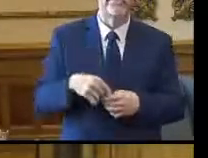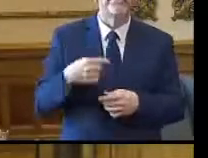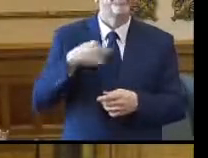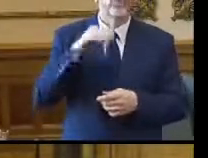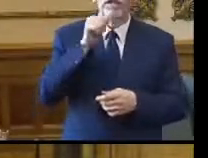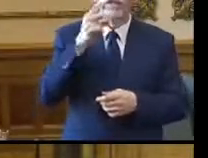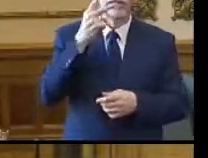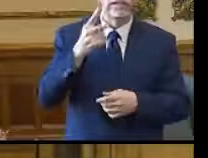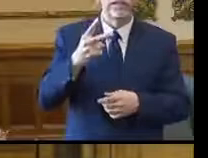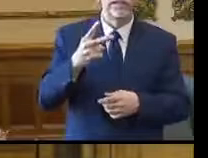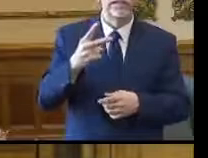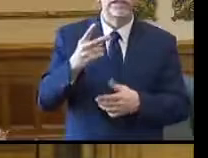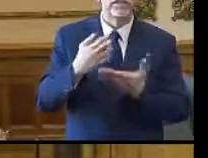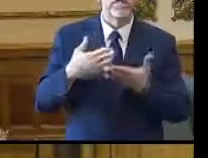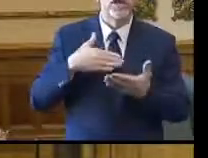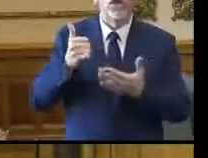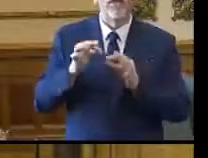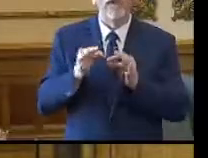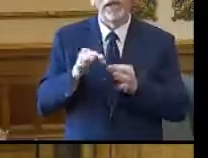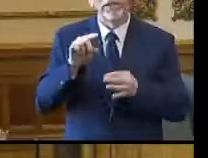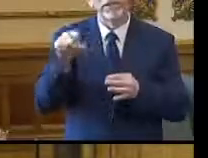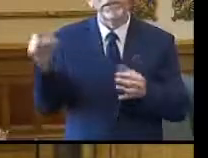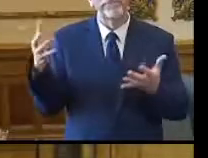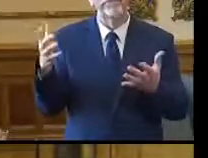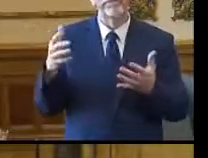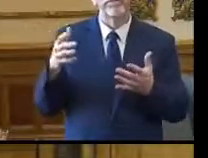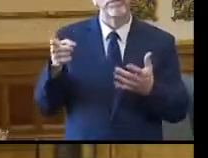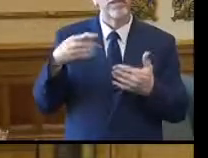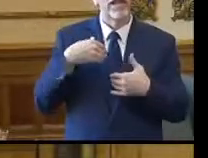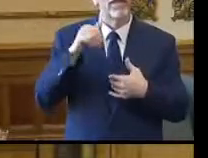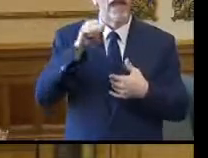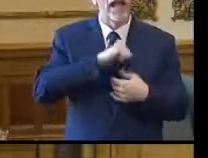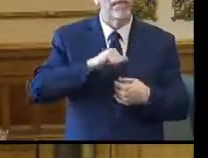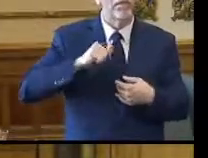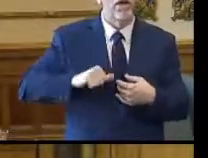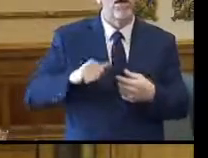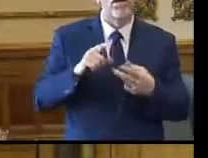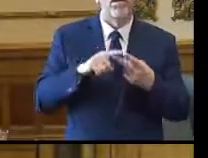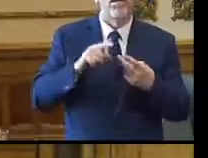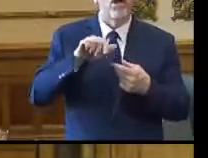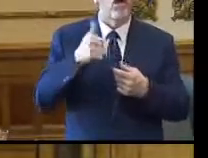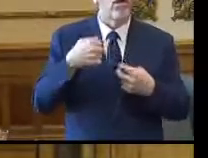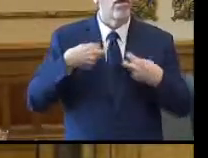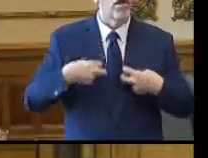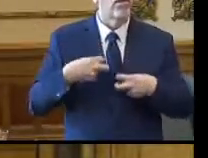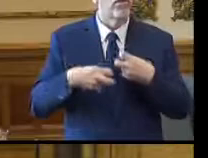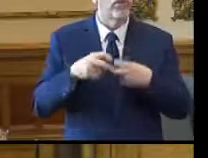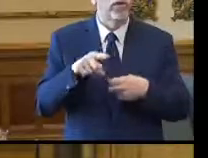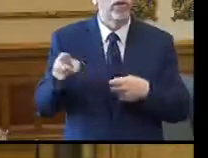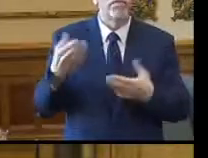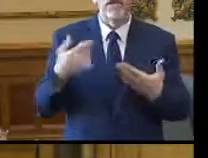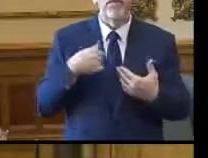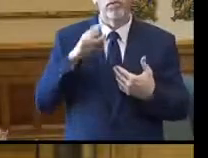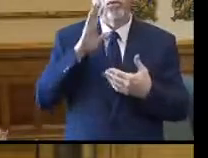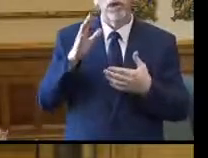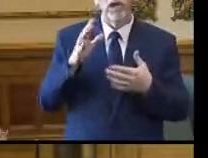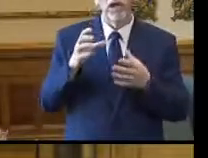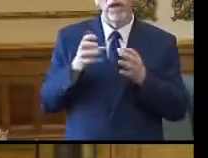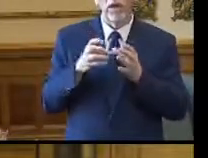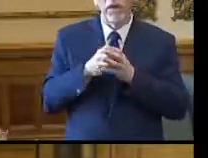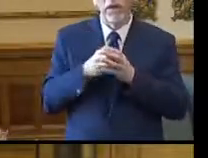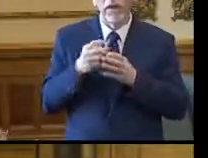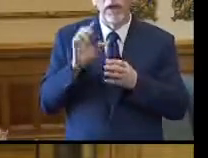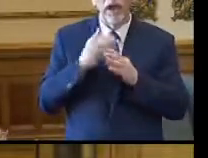be seeing some of my other families that have members that have asthma and other underlying health conditions. We may get together as a very small